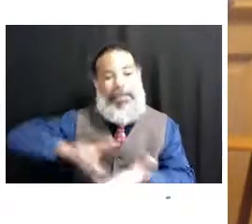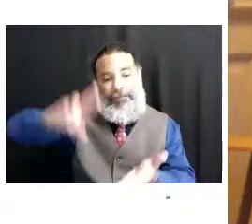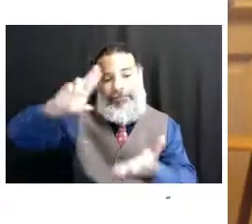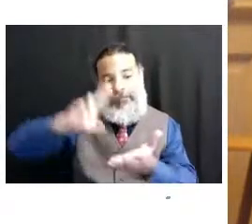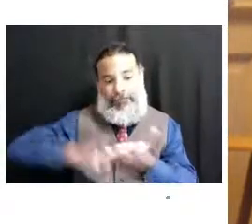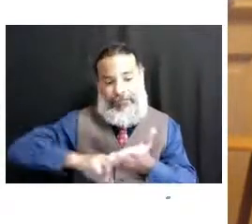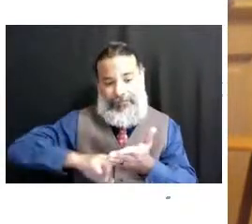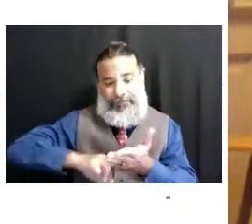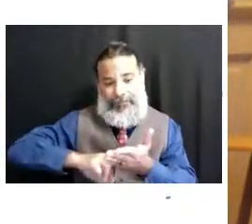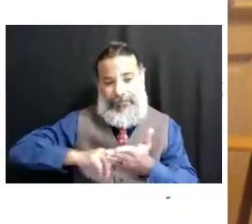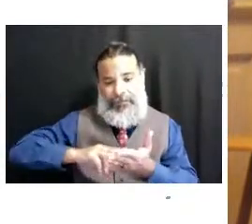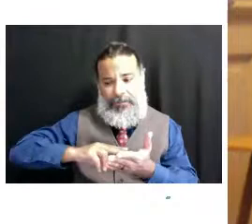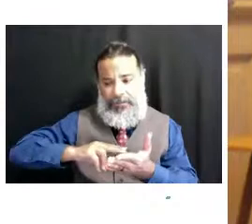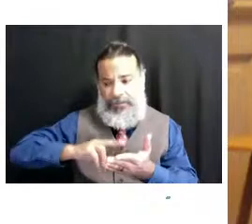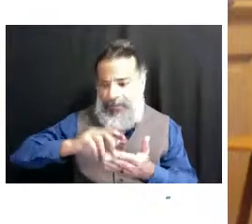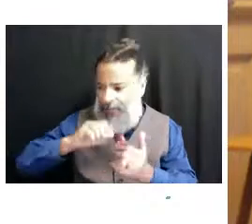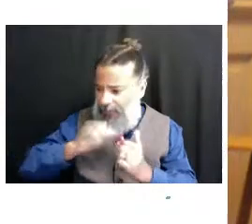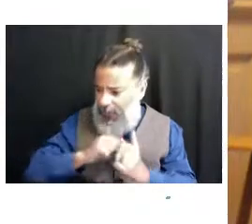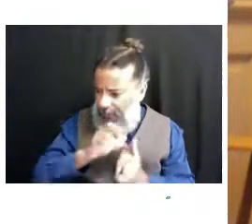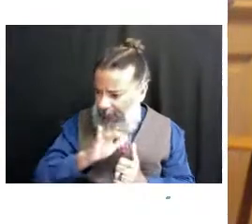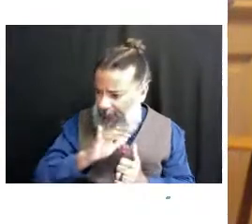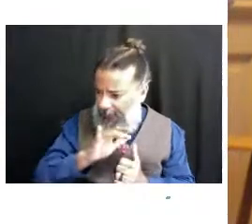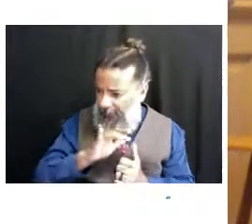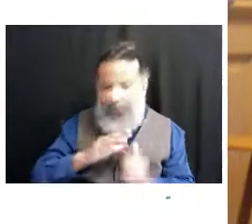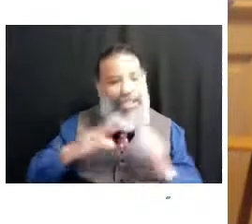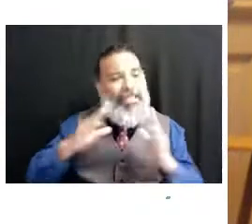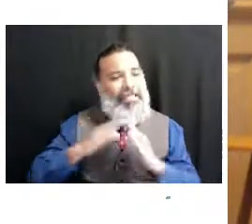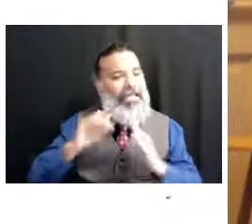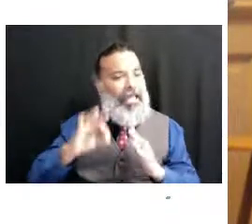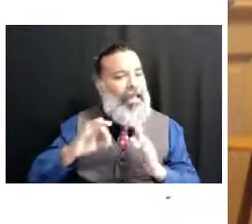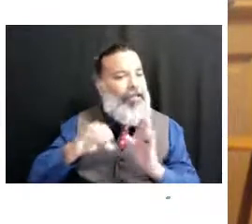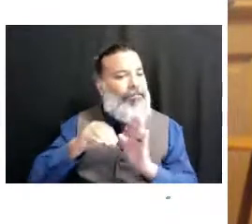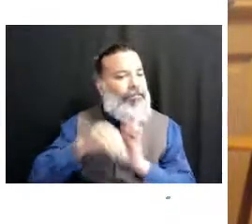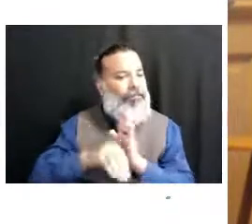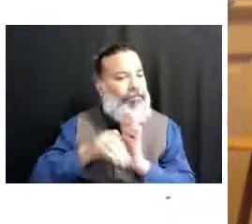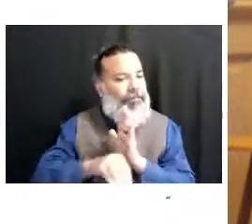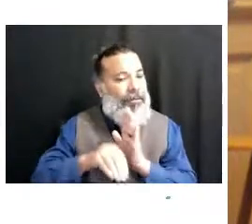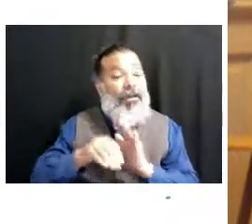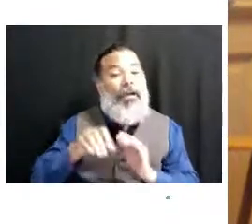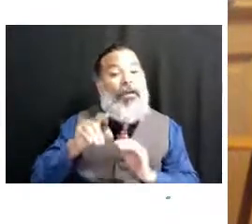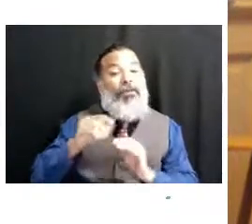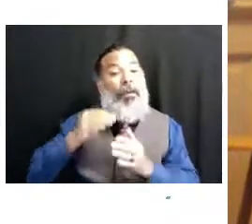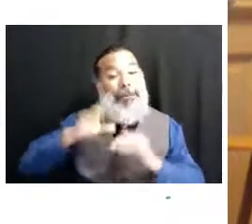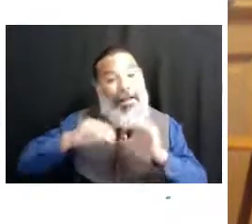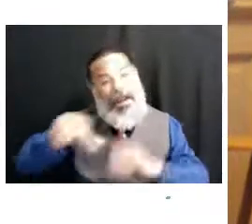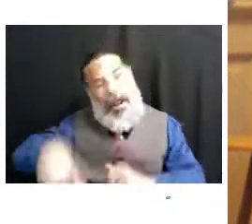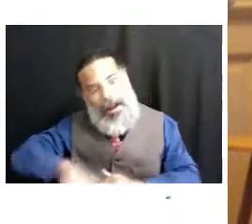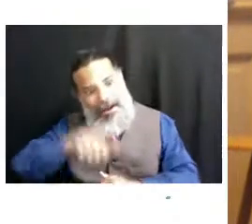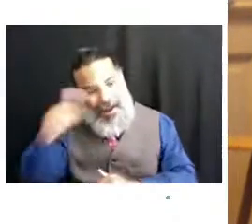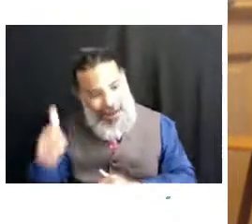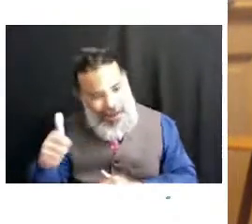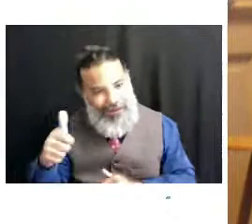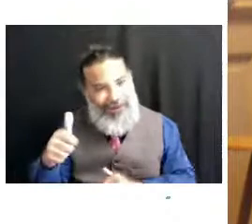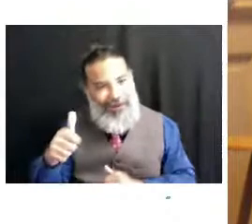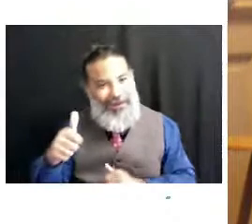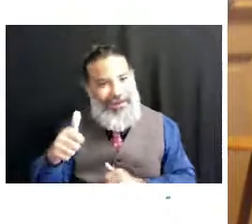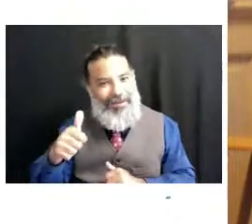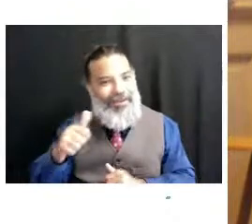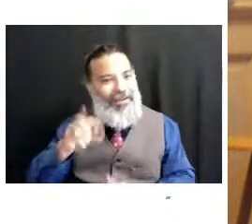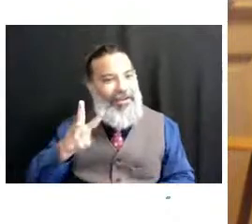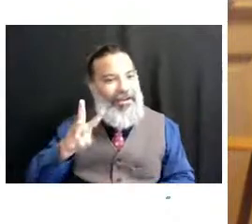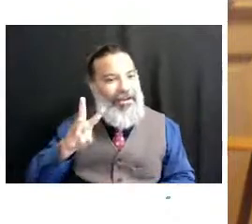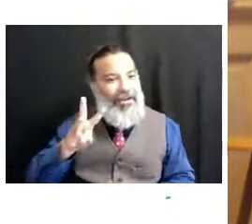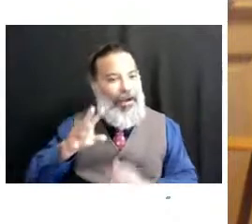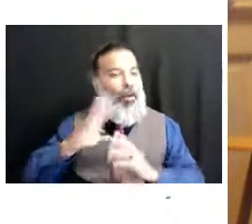contract with the city of New Orleans to build another water